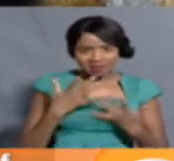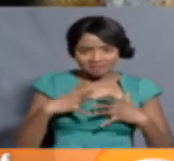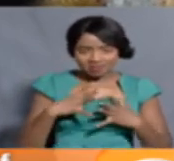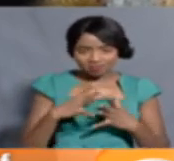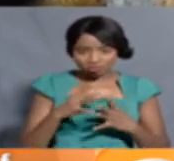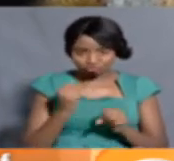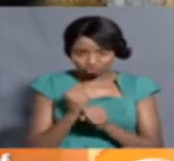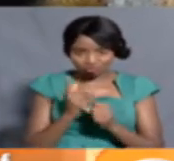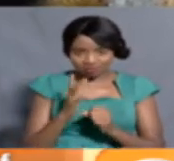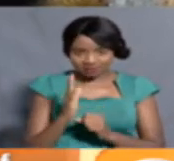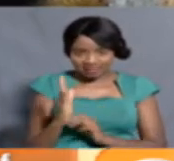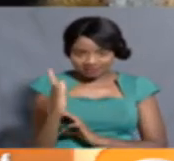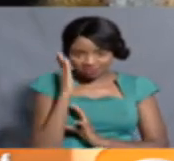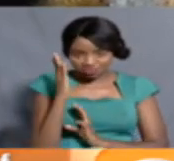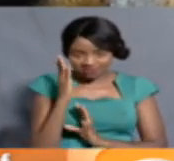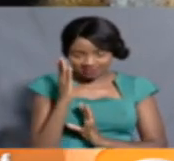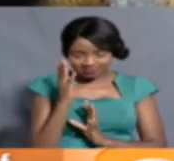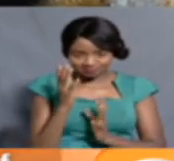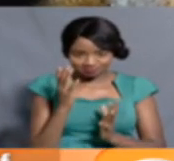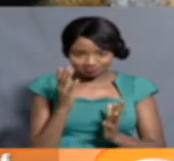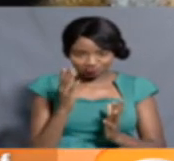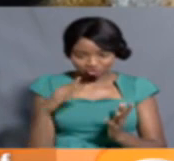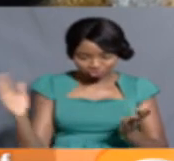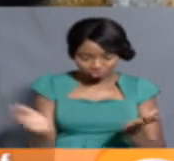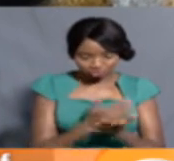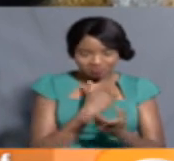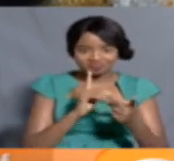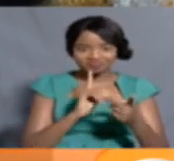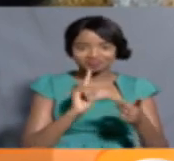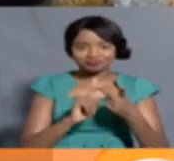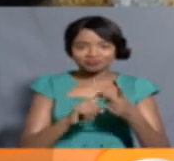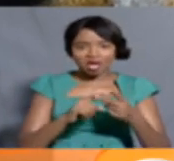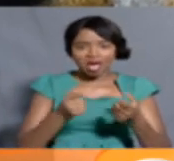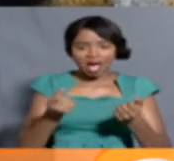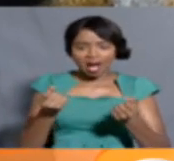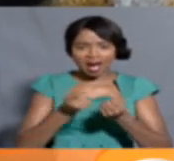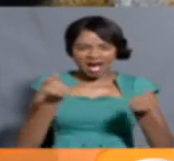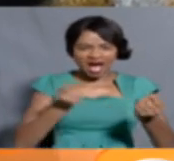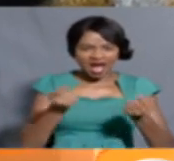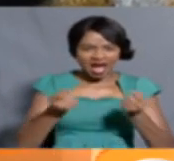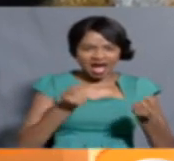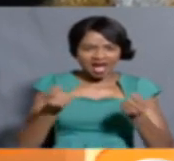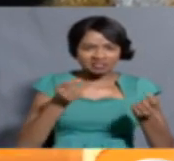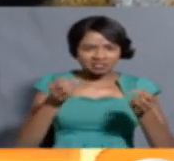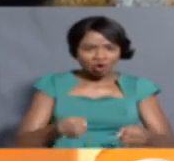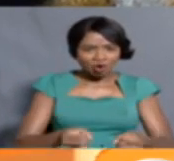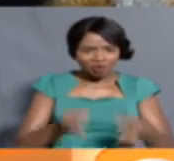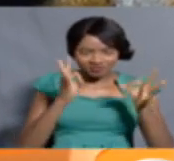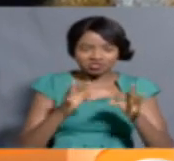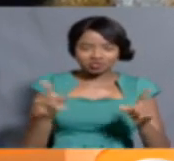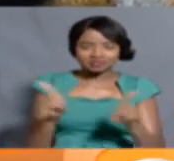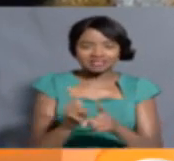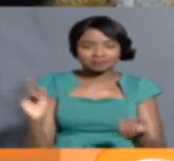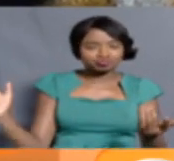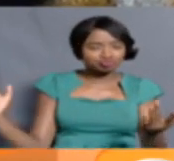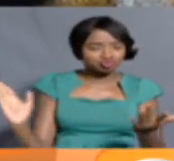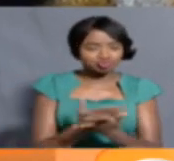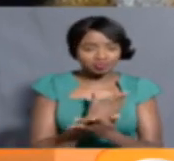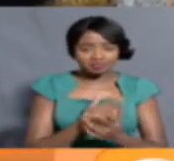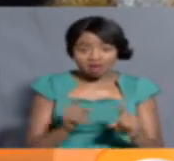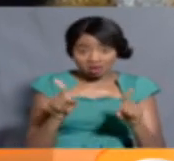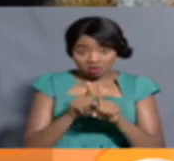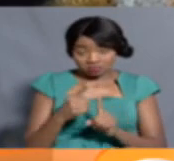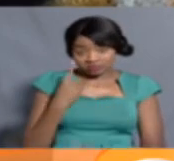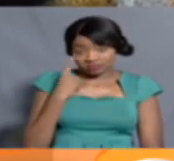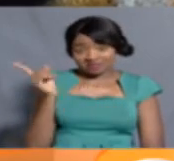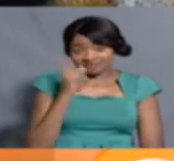bodyguards. Take away the official cars. That is what would normally happen. And I think what we've seen in Nyeri today